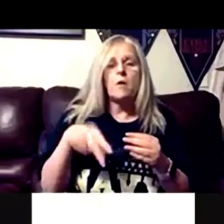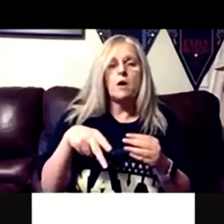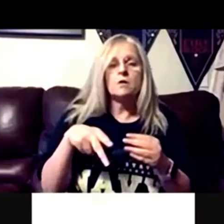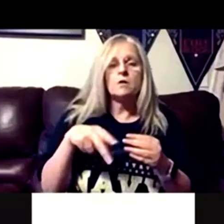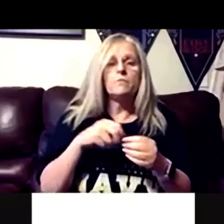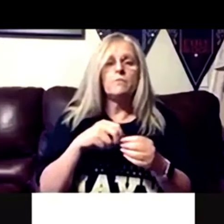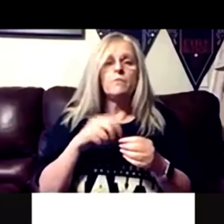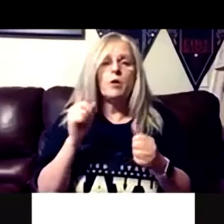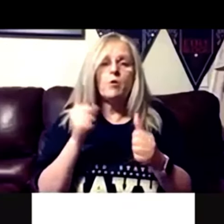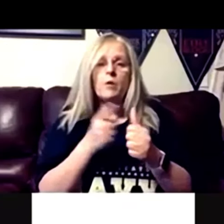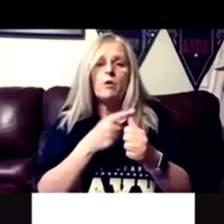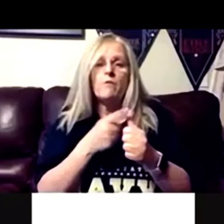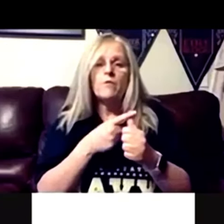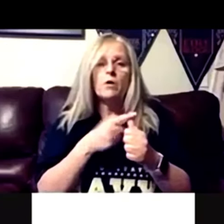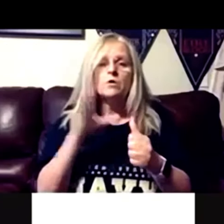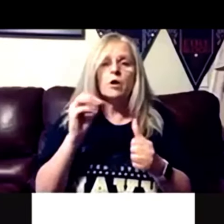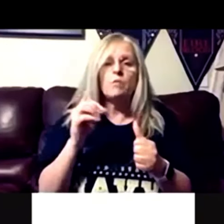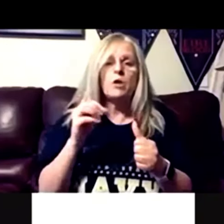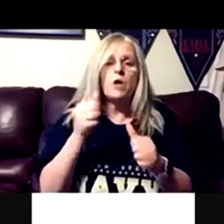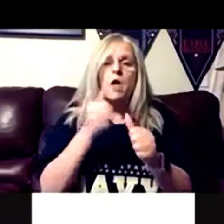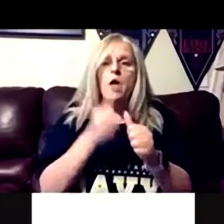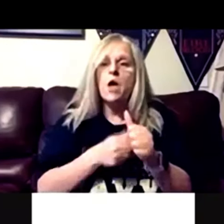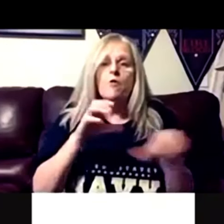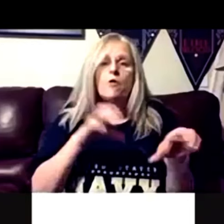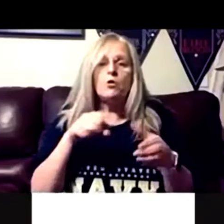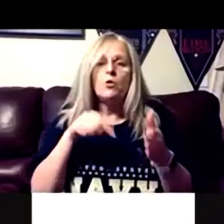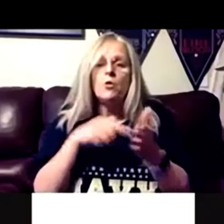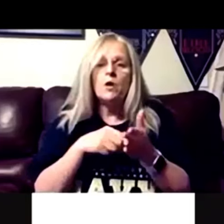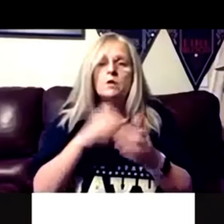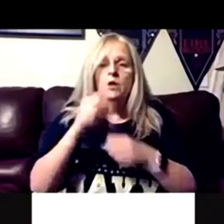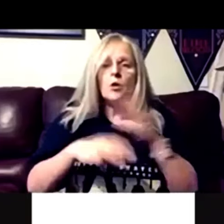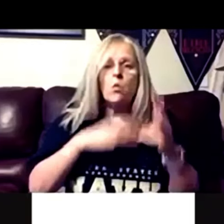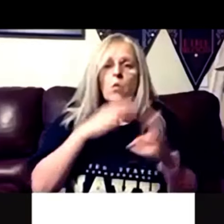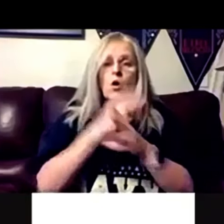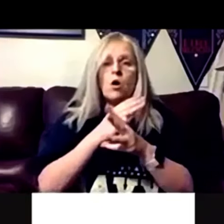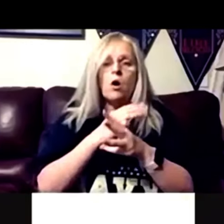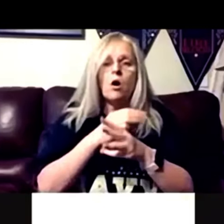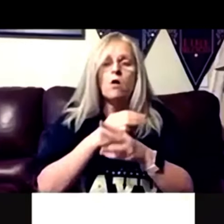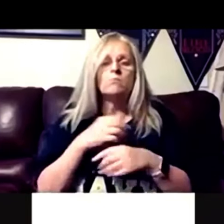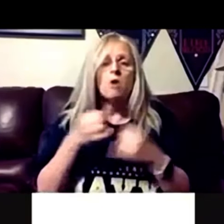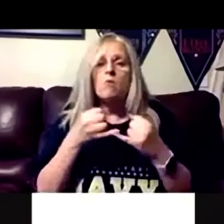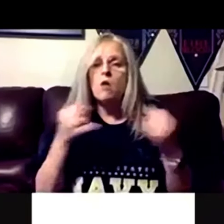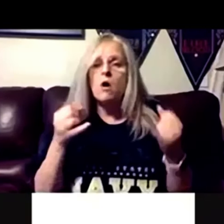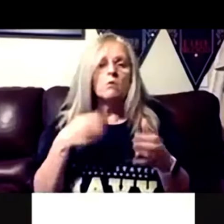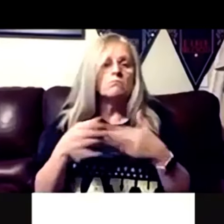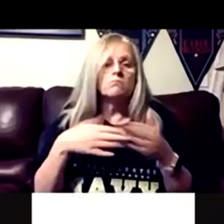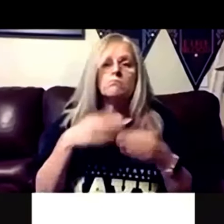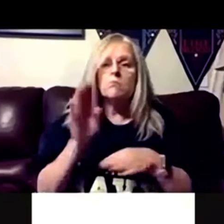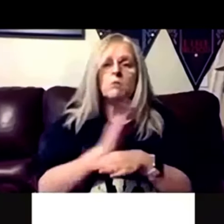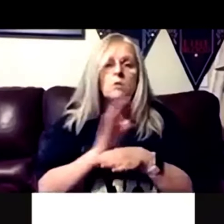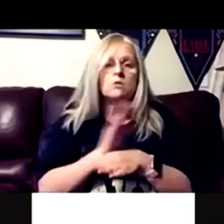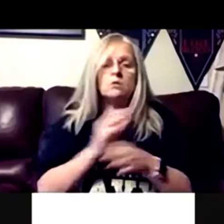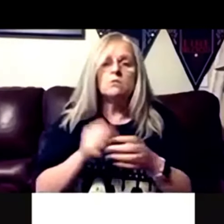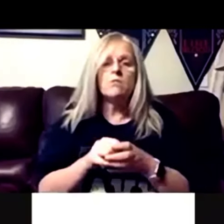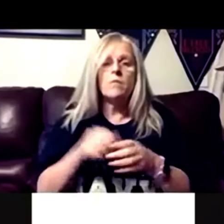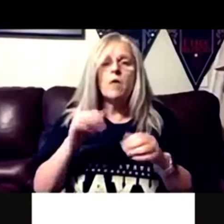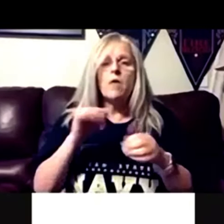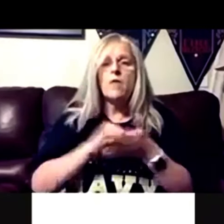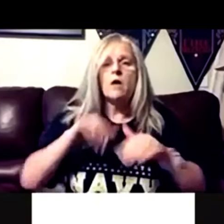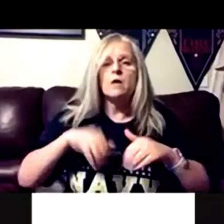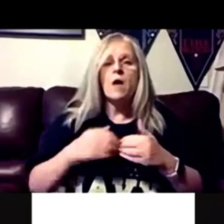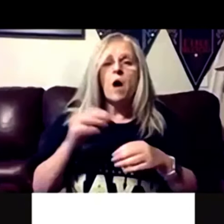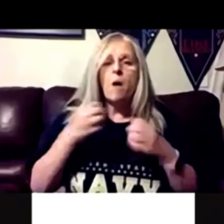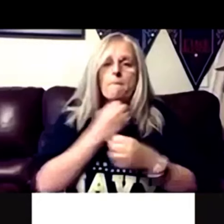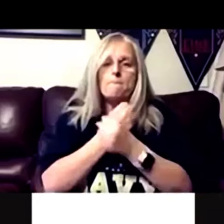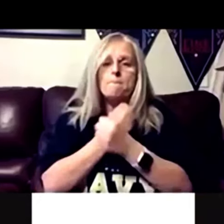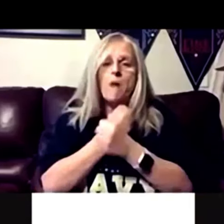be the first company to ever do this in the world, online, offline, in the history of business. That's how powerful what